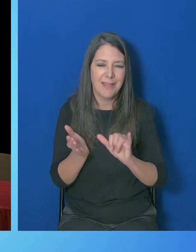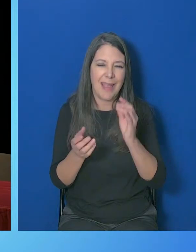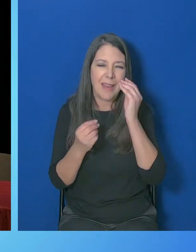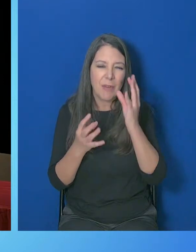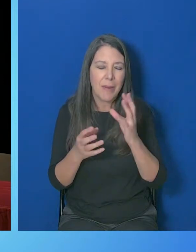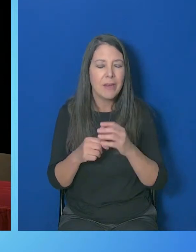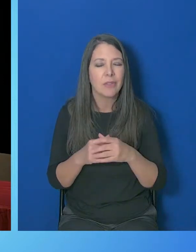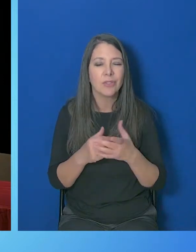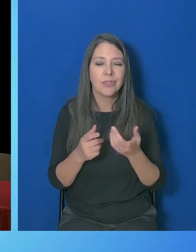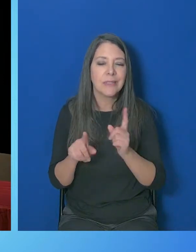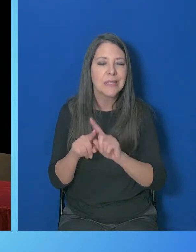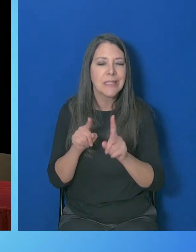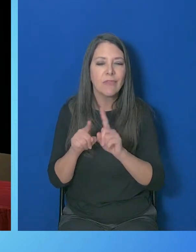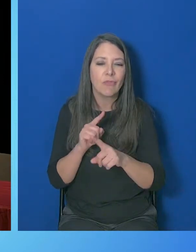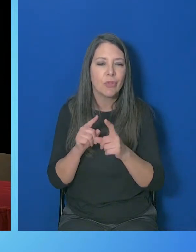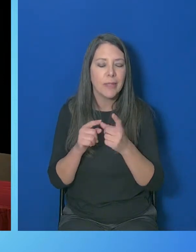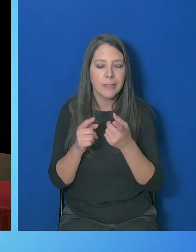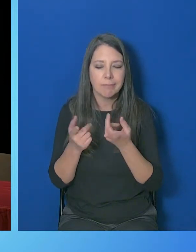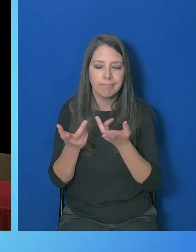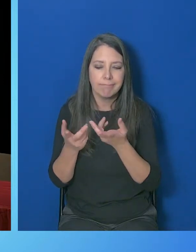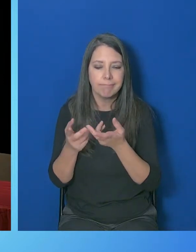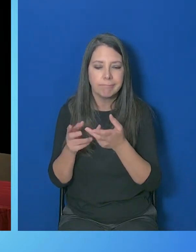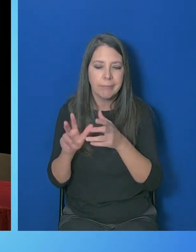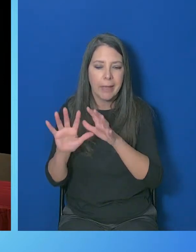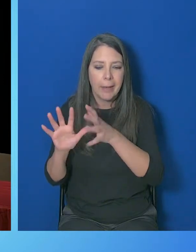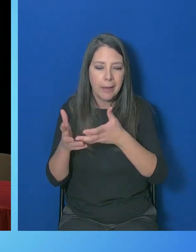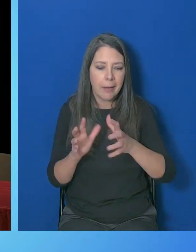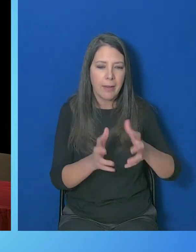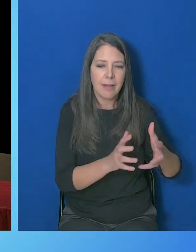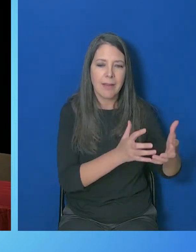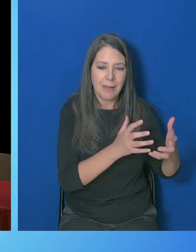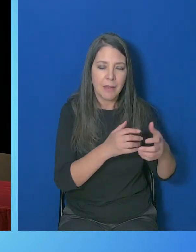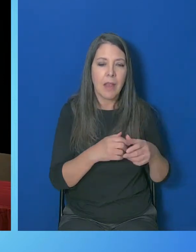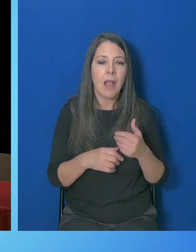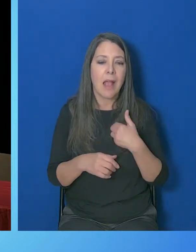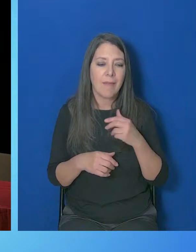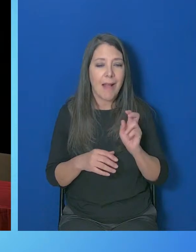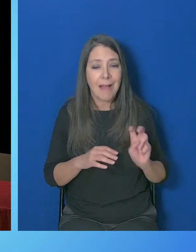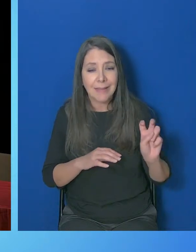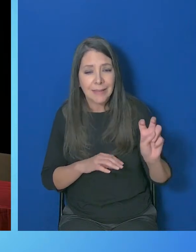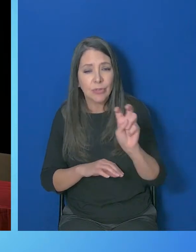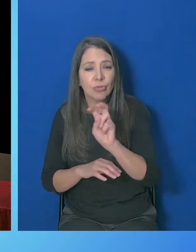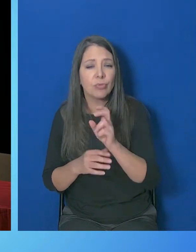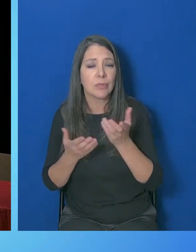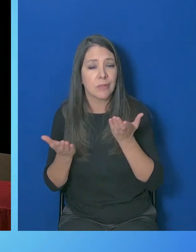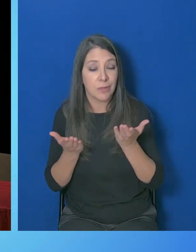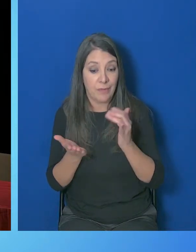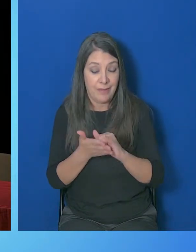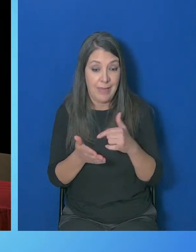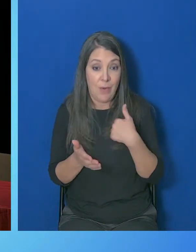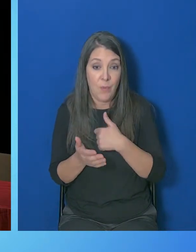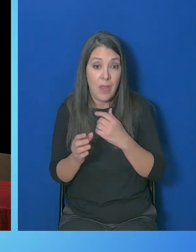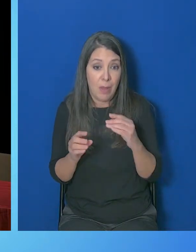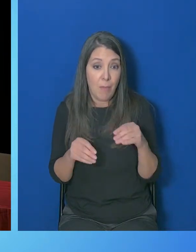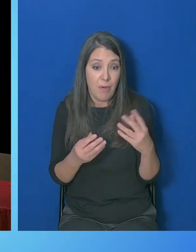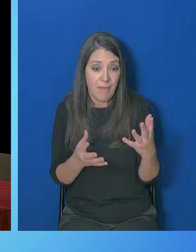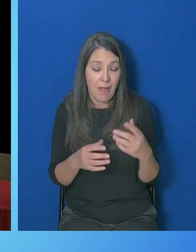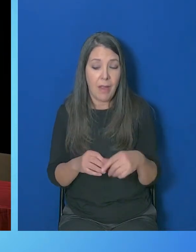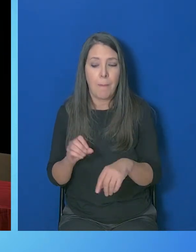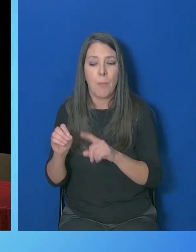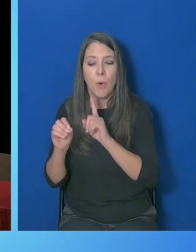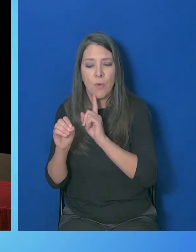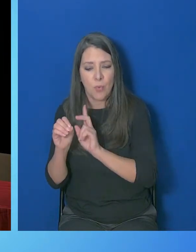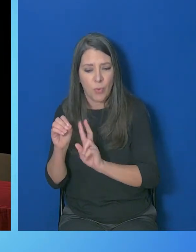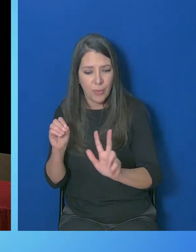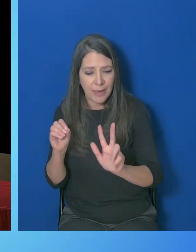different categories, for example, the itinerant services that are provided, Birth to 3, what that looks